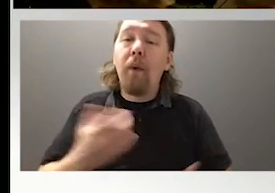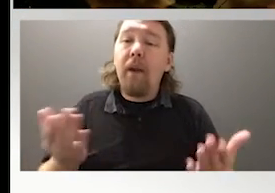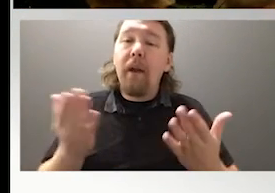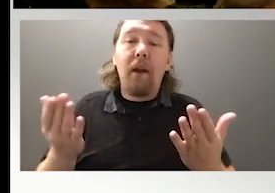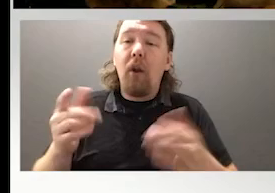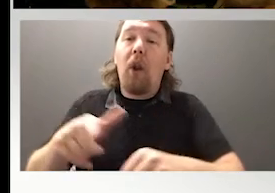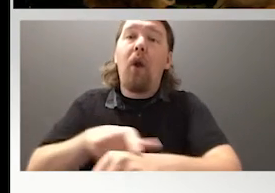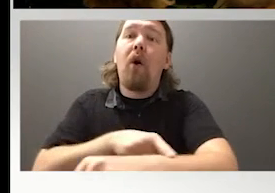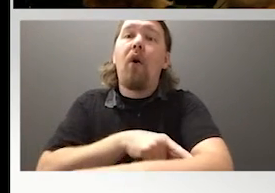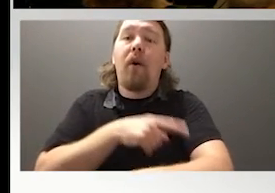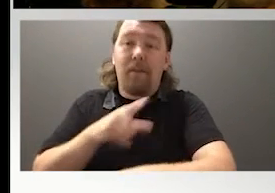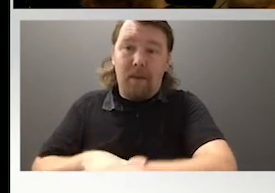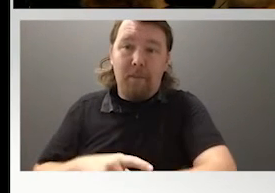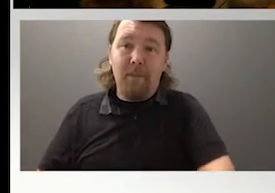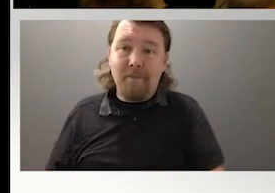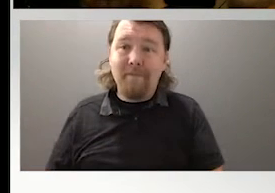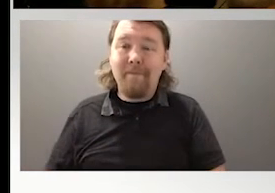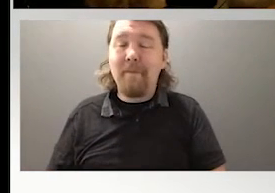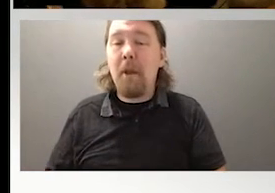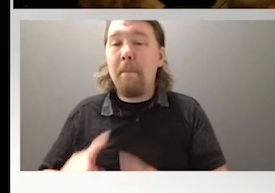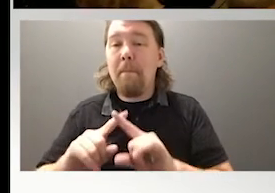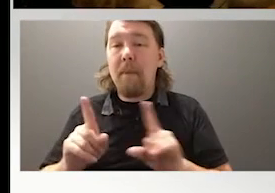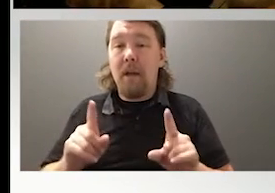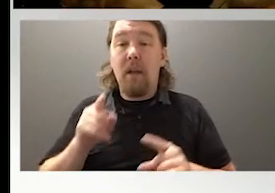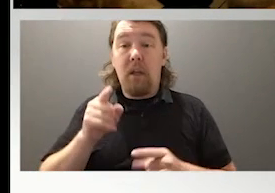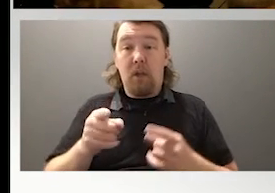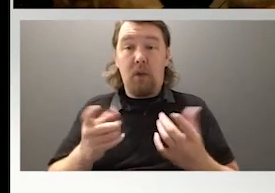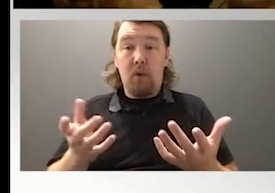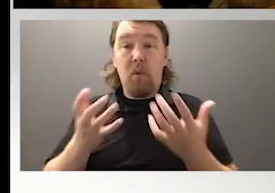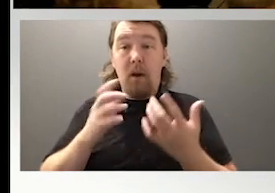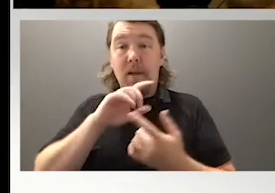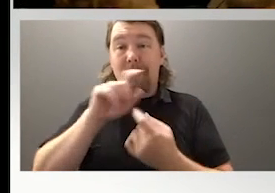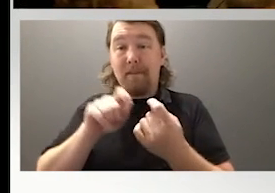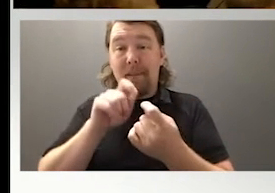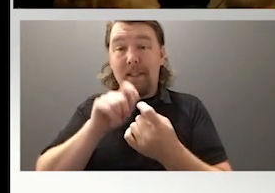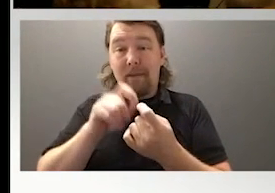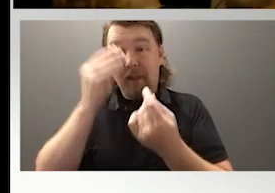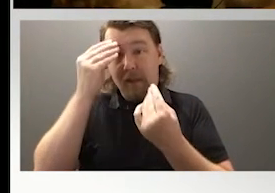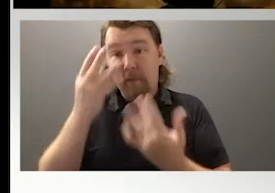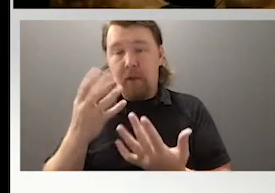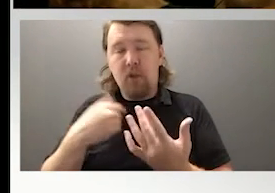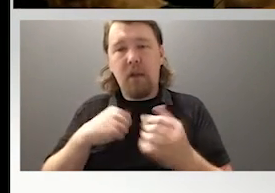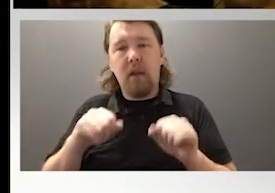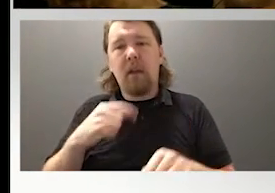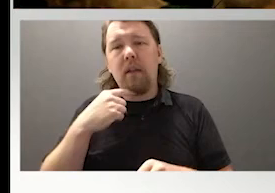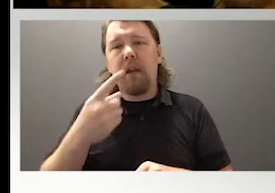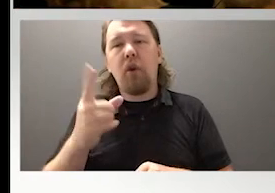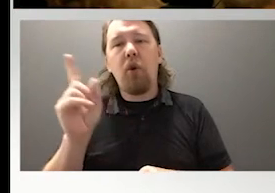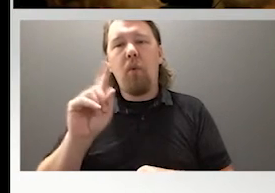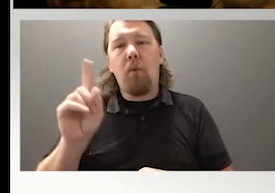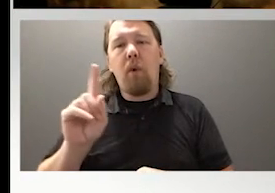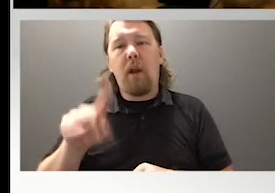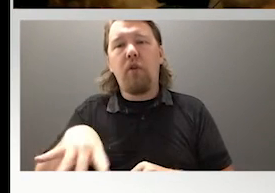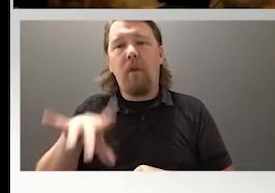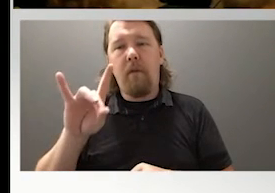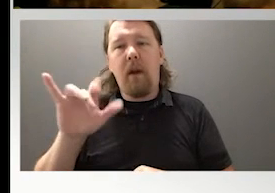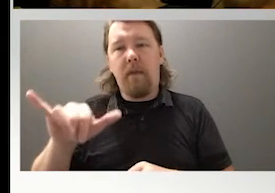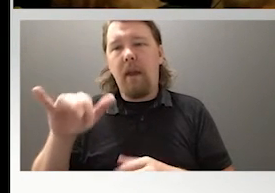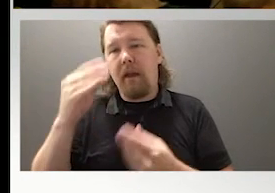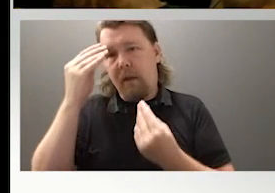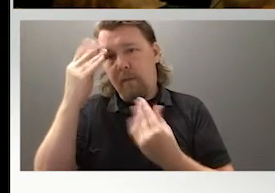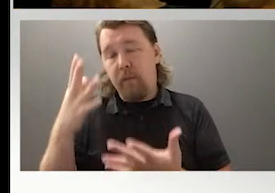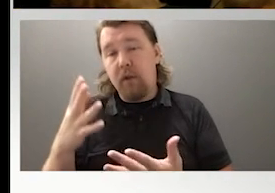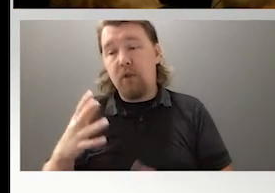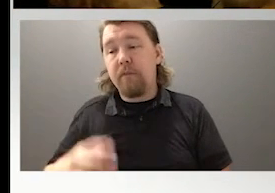for a long time. But if you want specific information, I can tell you exactly where to go to find it.